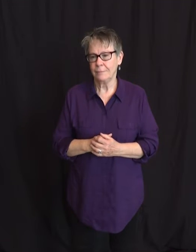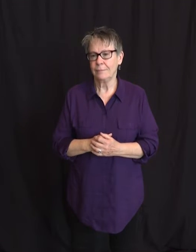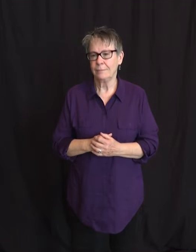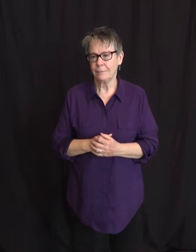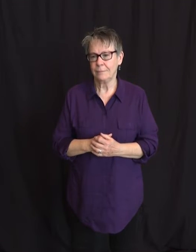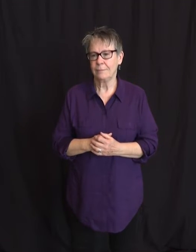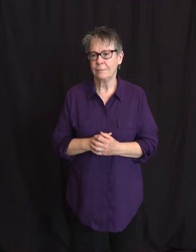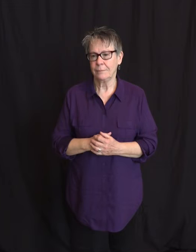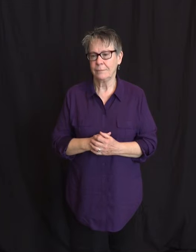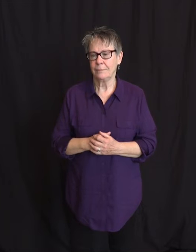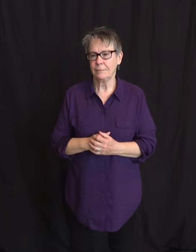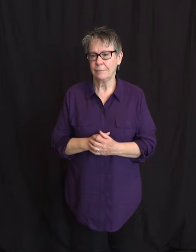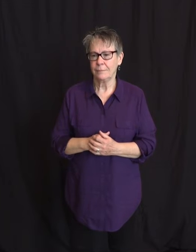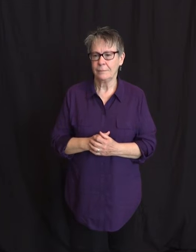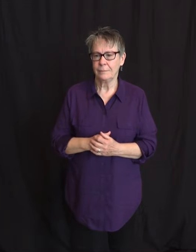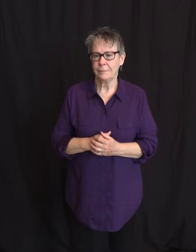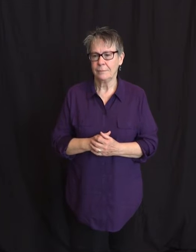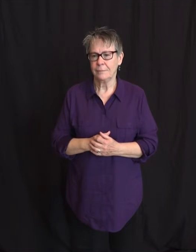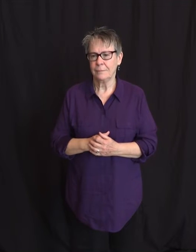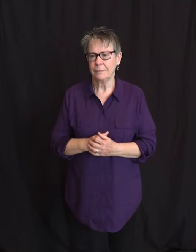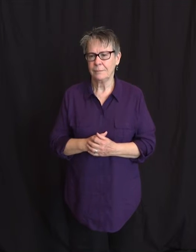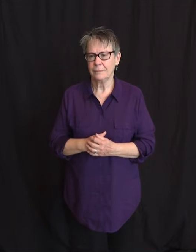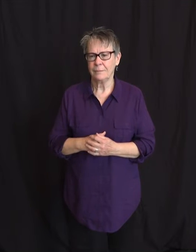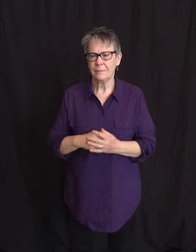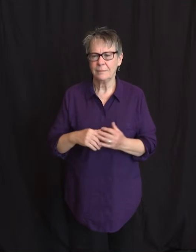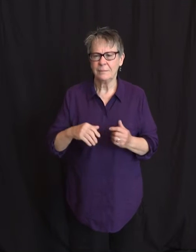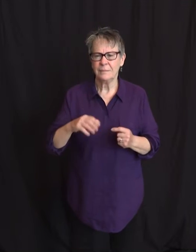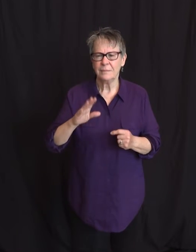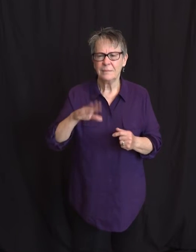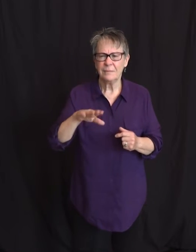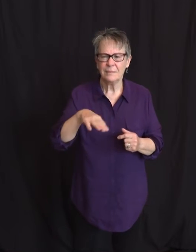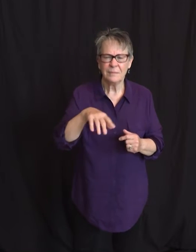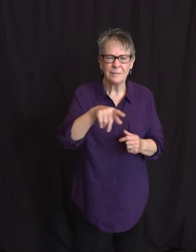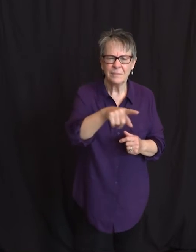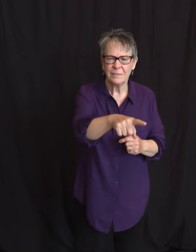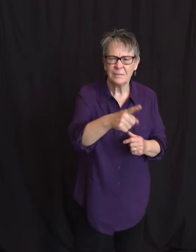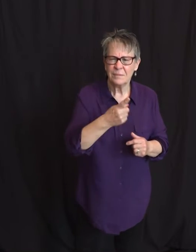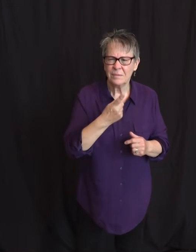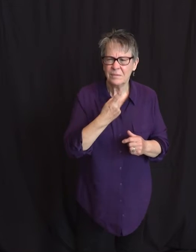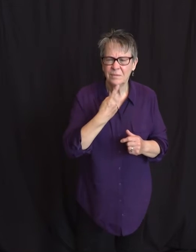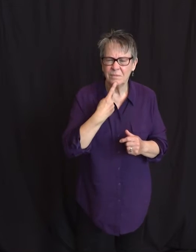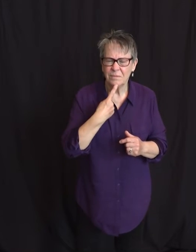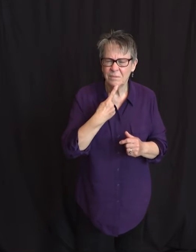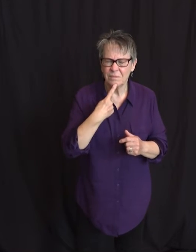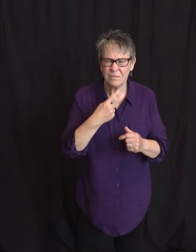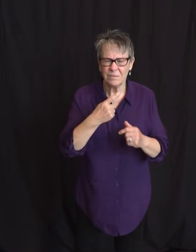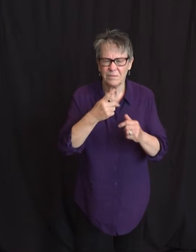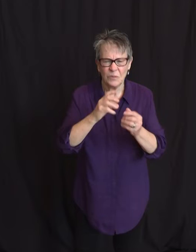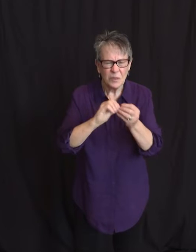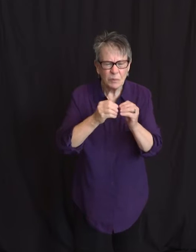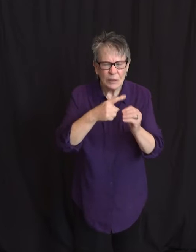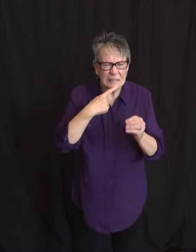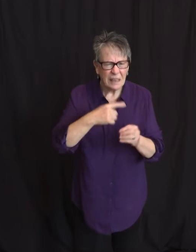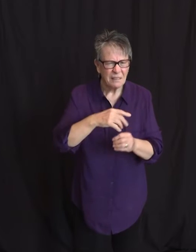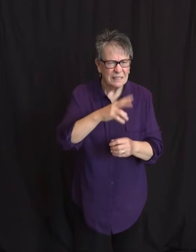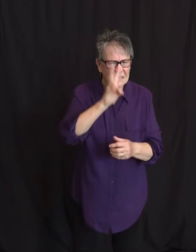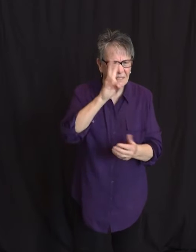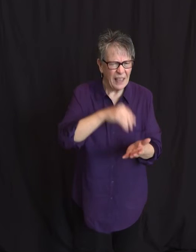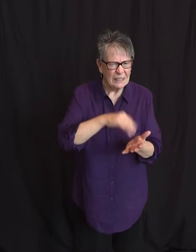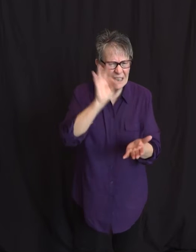you had said we were 7,000 to 9,000, and that was 2 weeks ago, and we're up from there. There may be a question